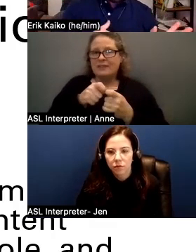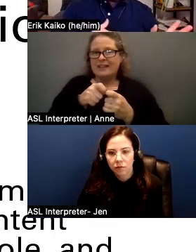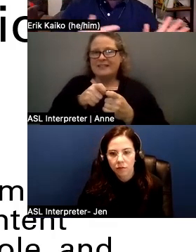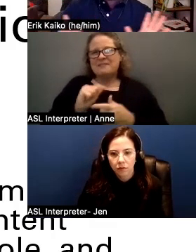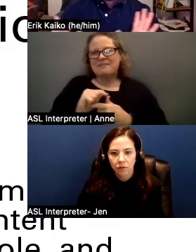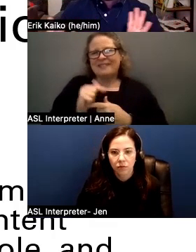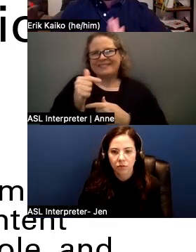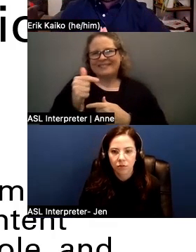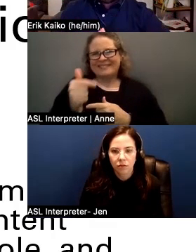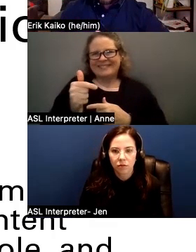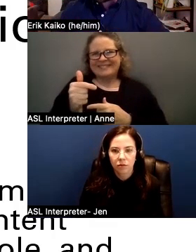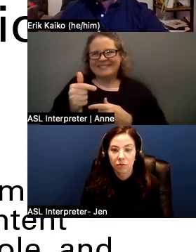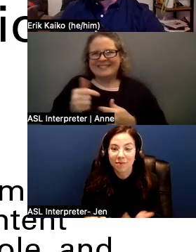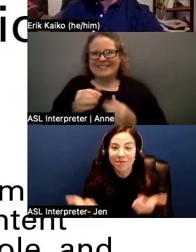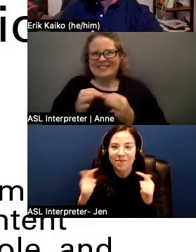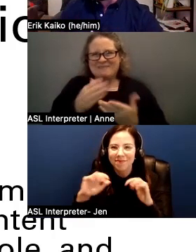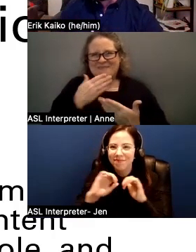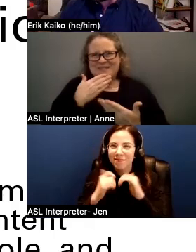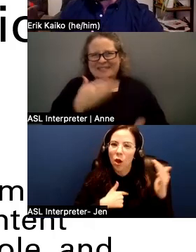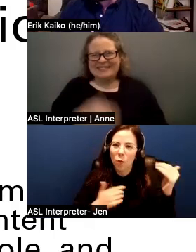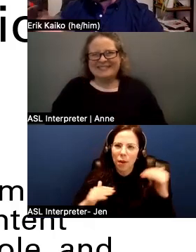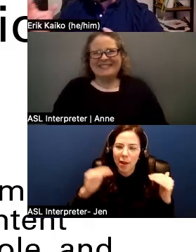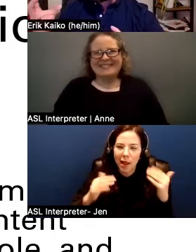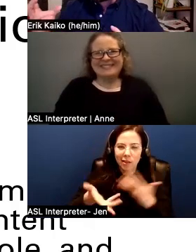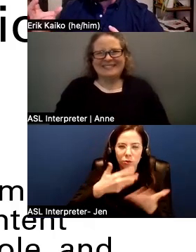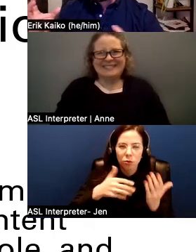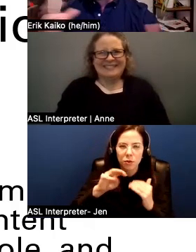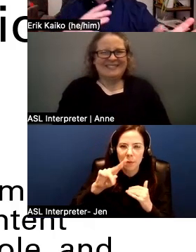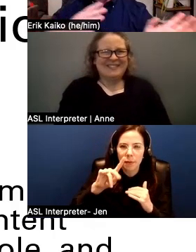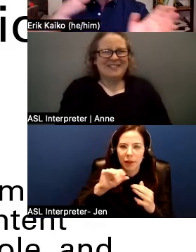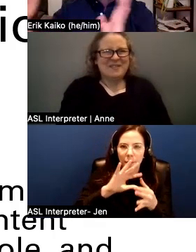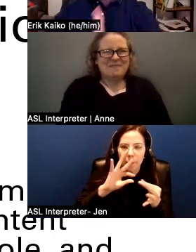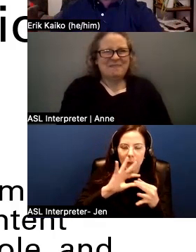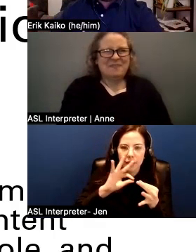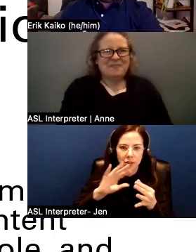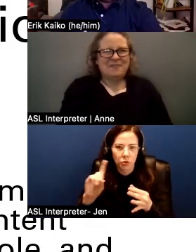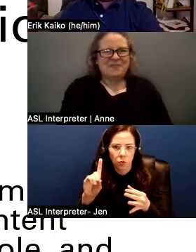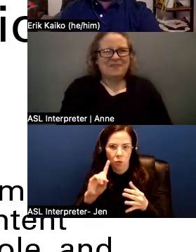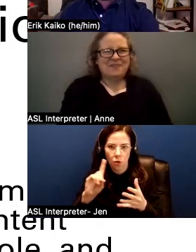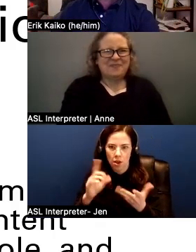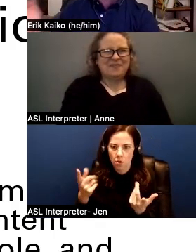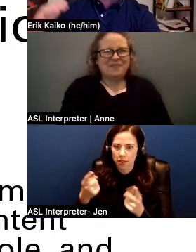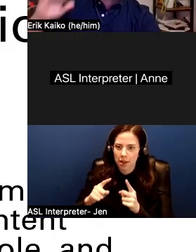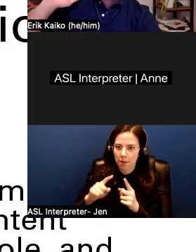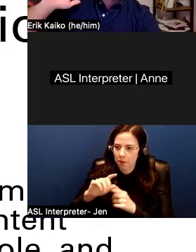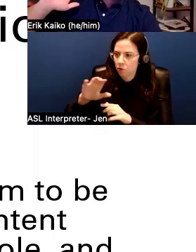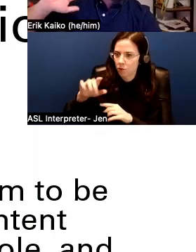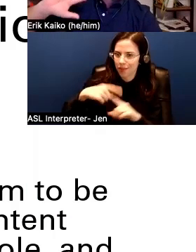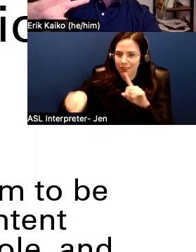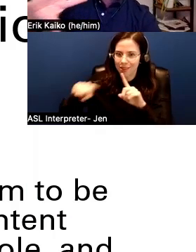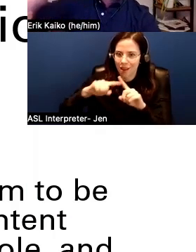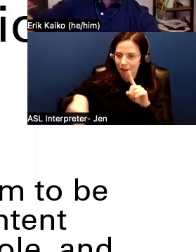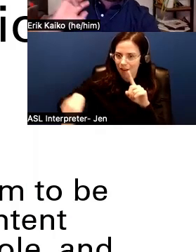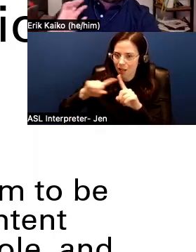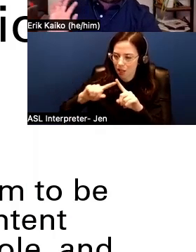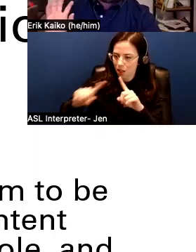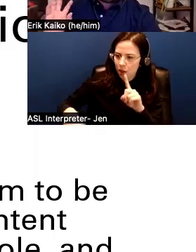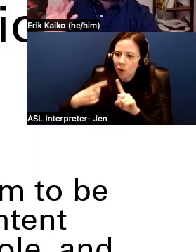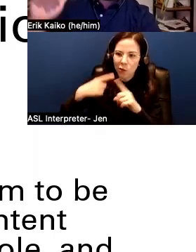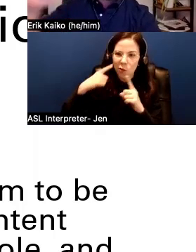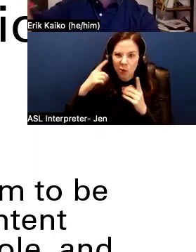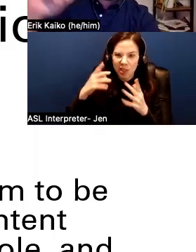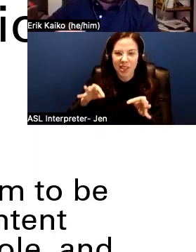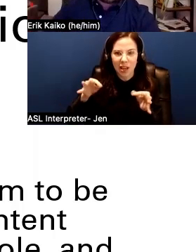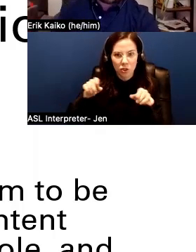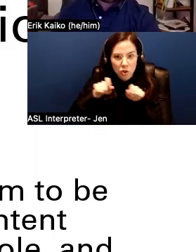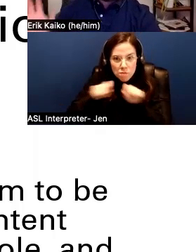our email messaging, our social media messaging, and where in the course of our sales cycle we are choosing to really push something